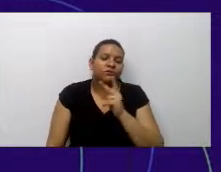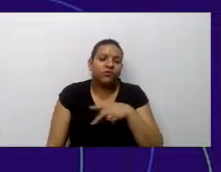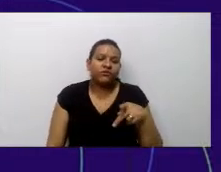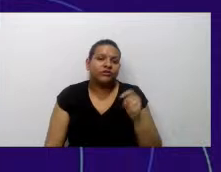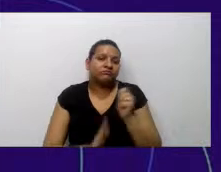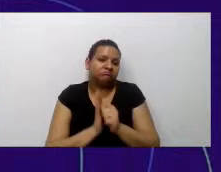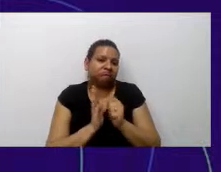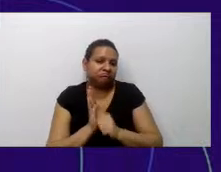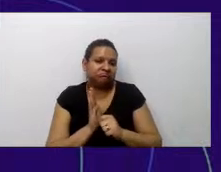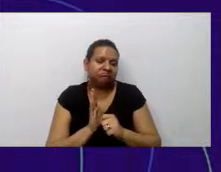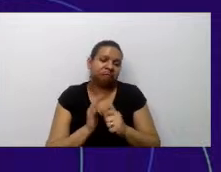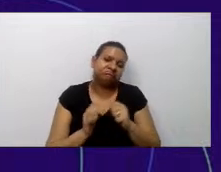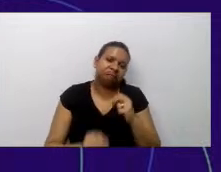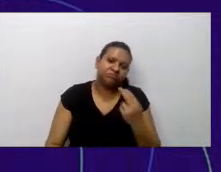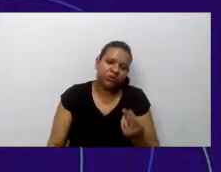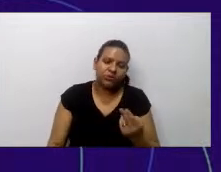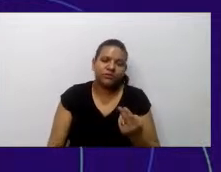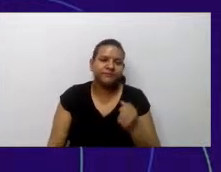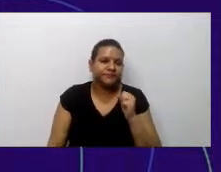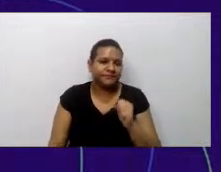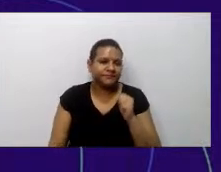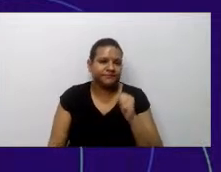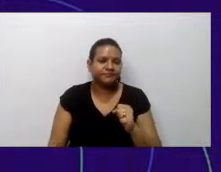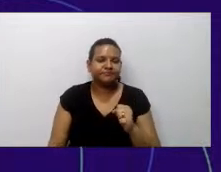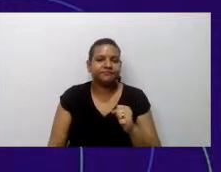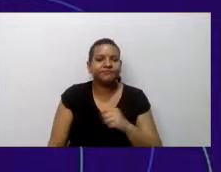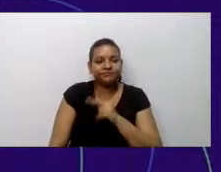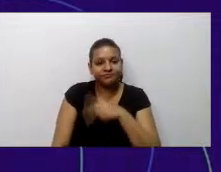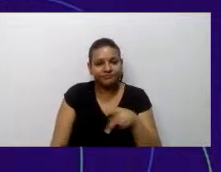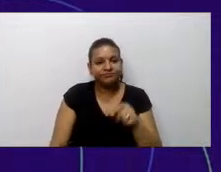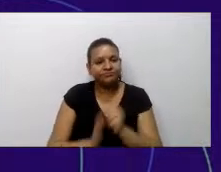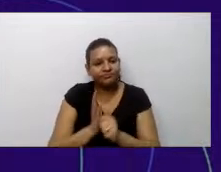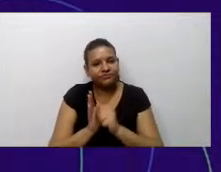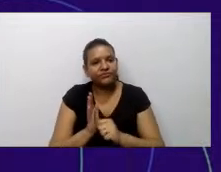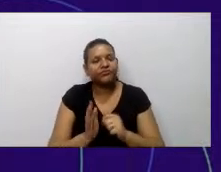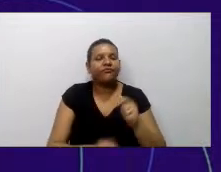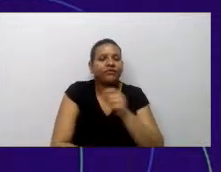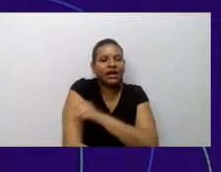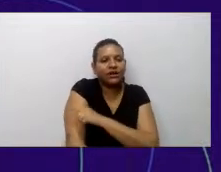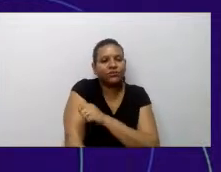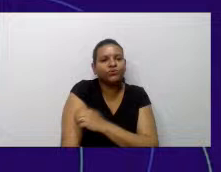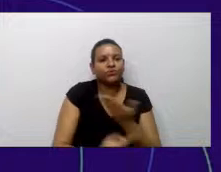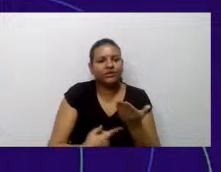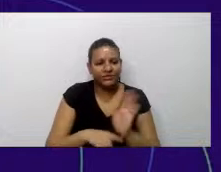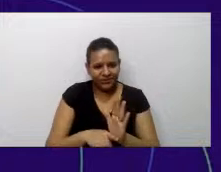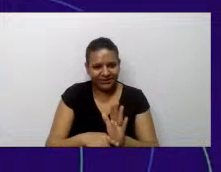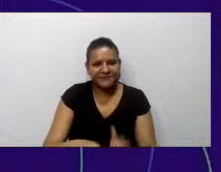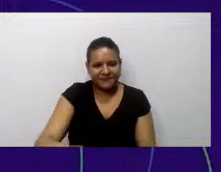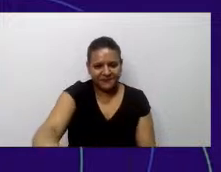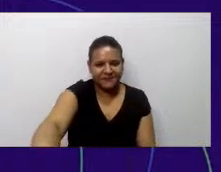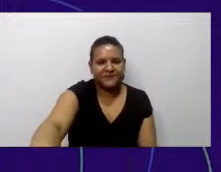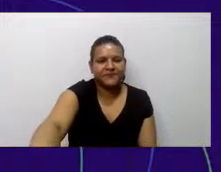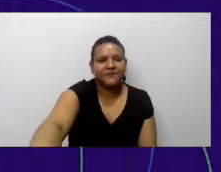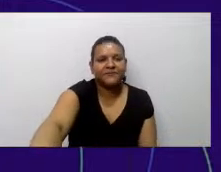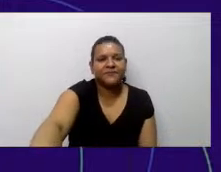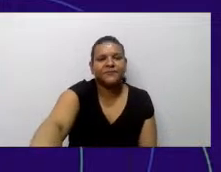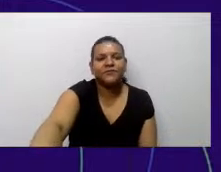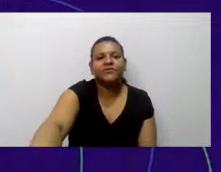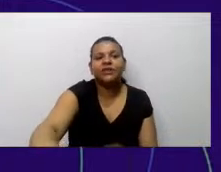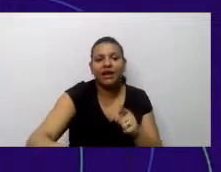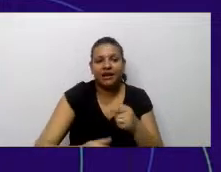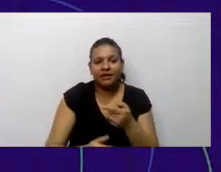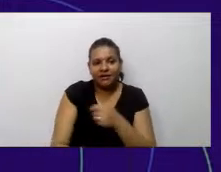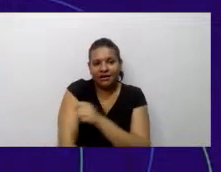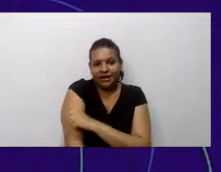be written by teachers with the help of learners, yes. In here, they were just first graders, so they didn't